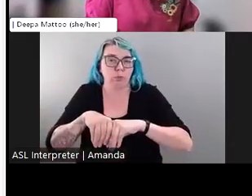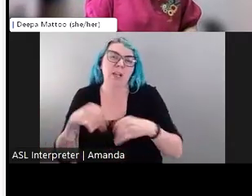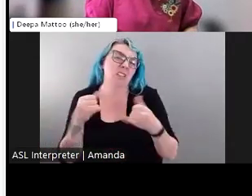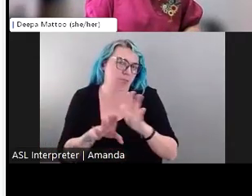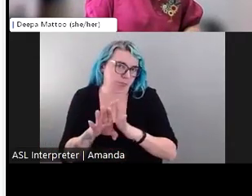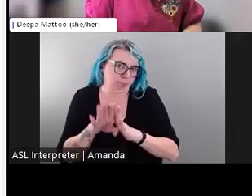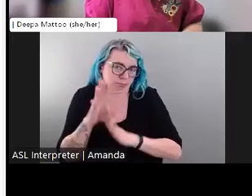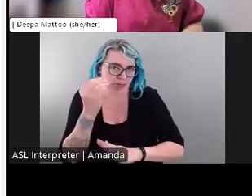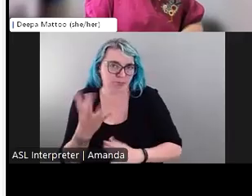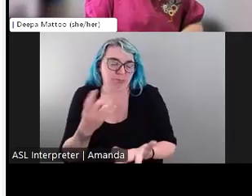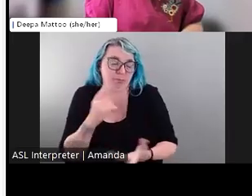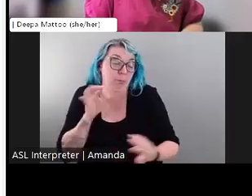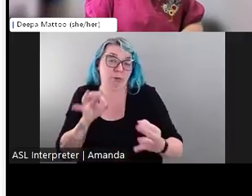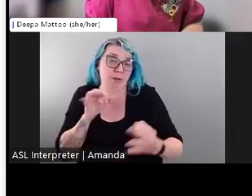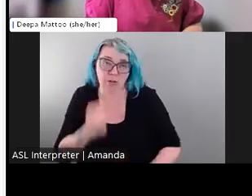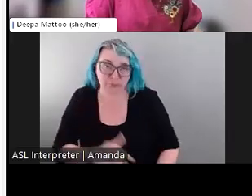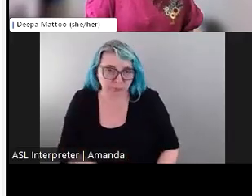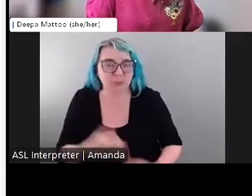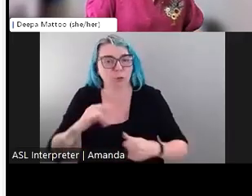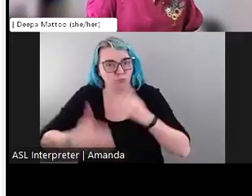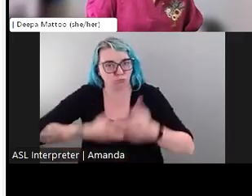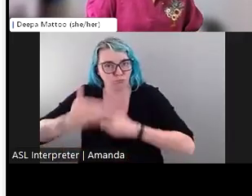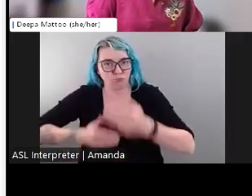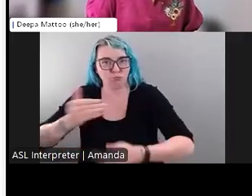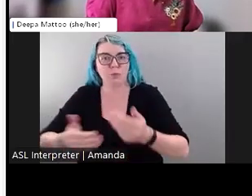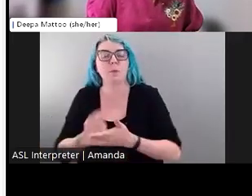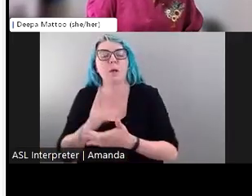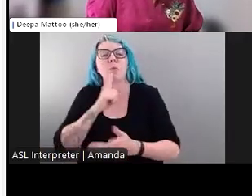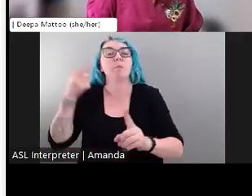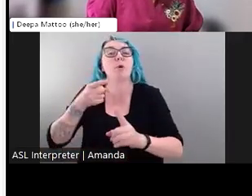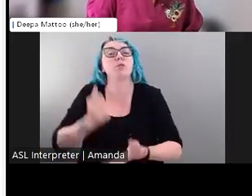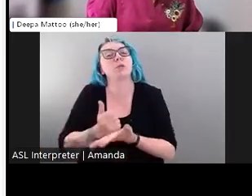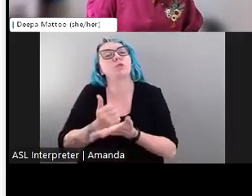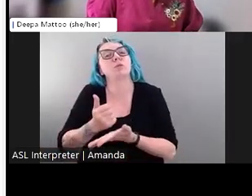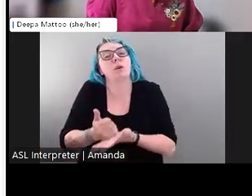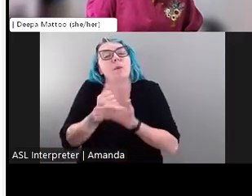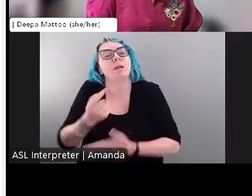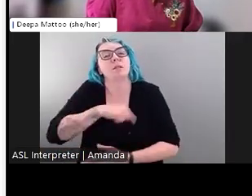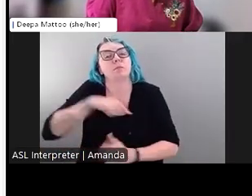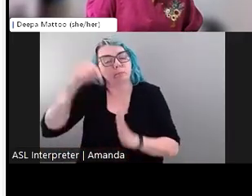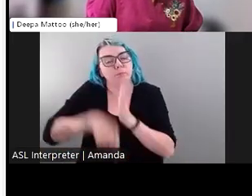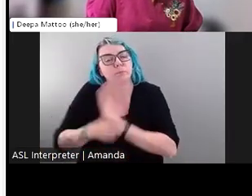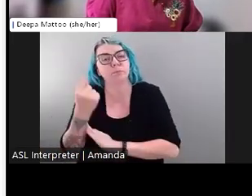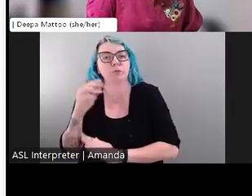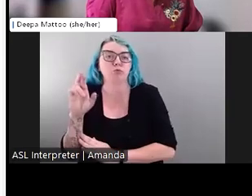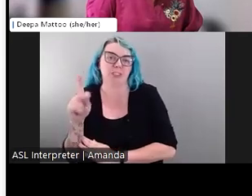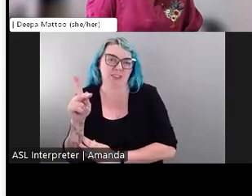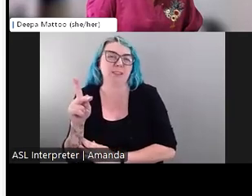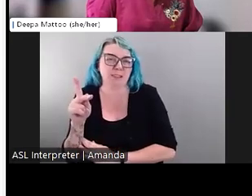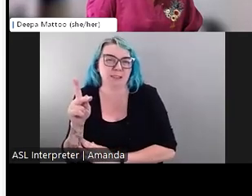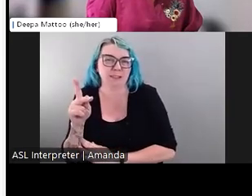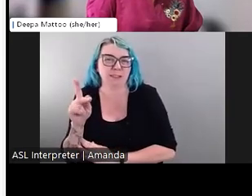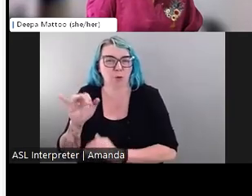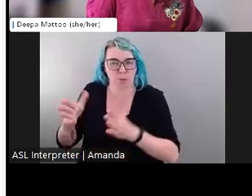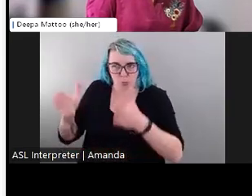risk. And I'll briefly walk you through the 3 different levels. Our learning modules also cover the framework in more detail, so I won't linger for